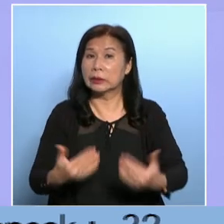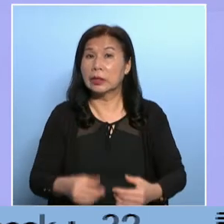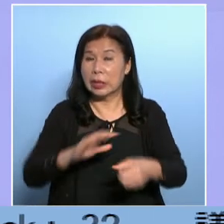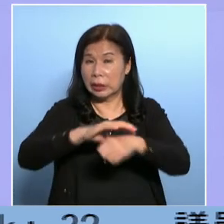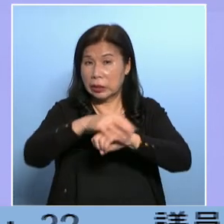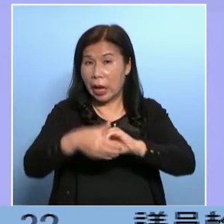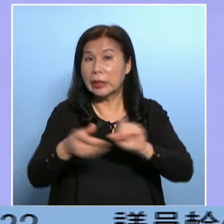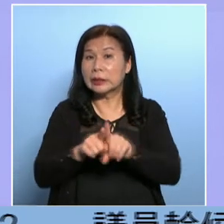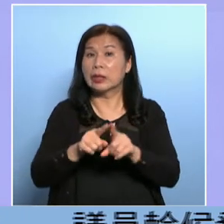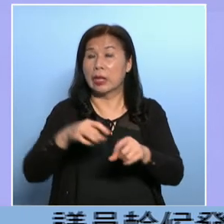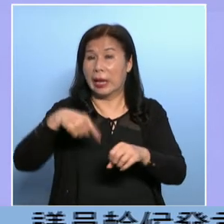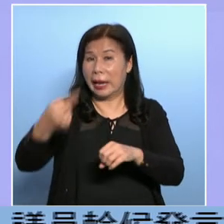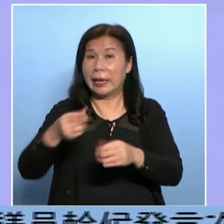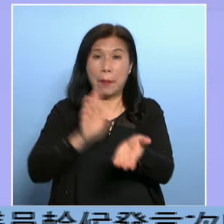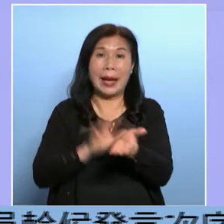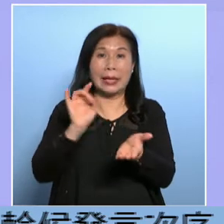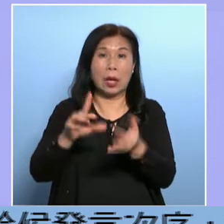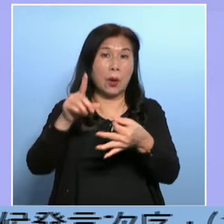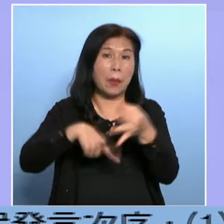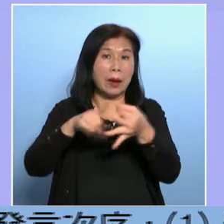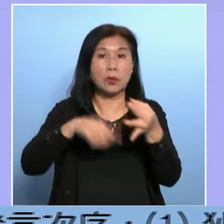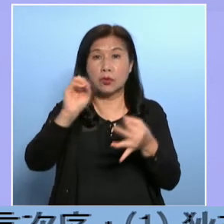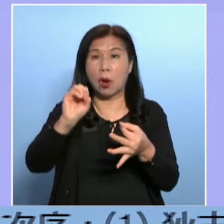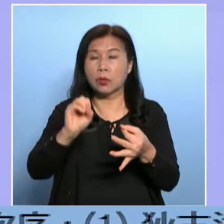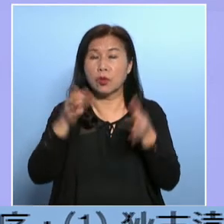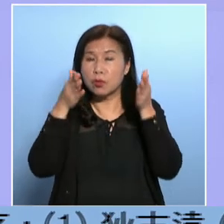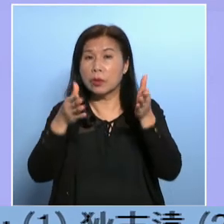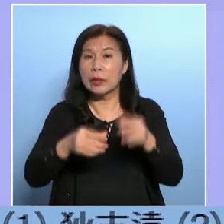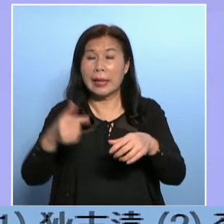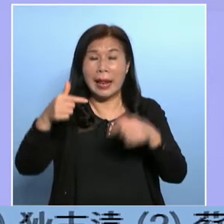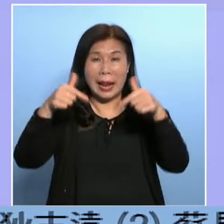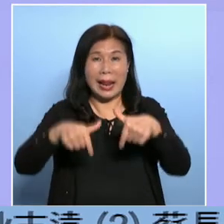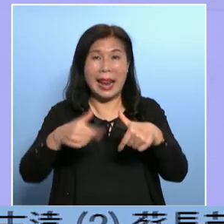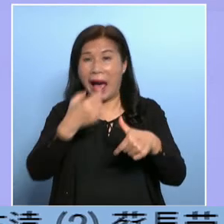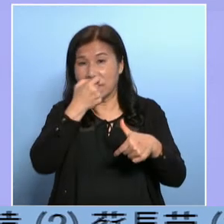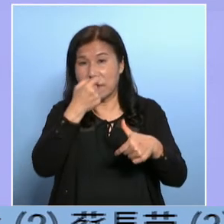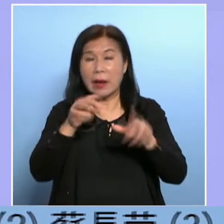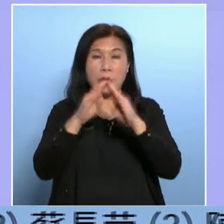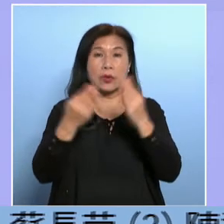get complacent and ignore the Omicron variant